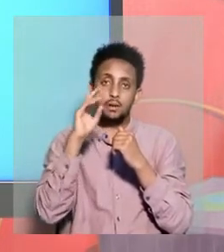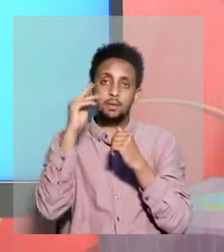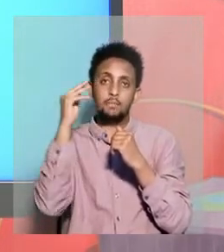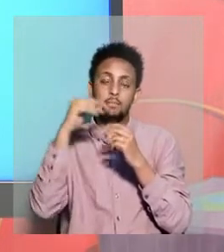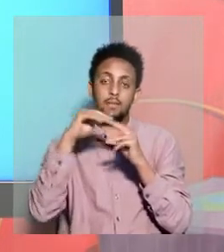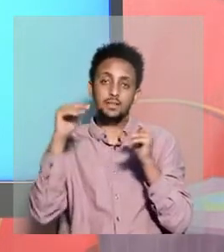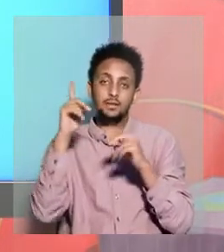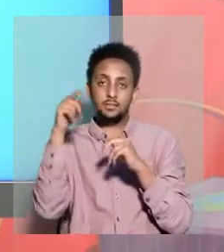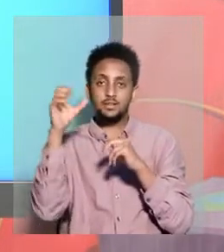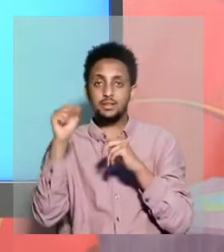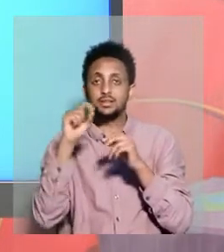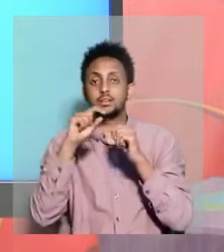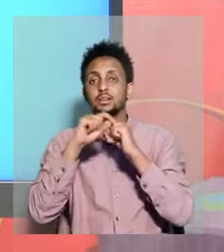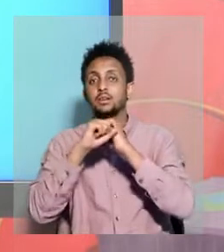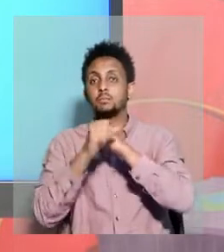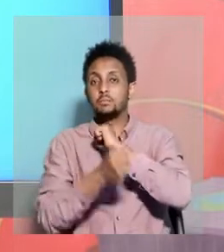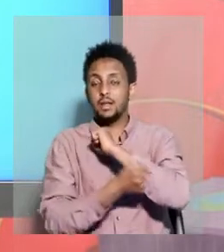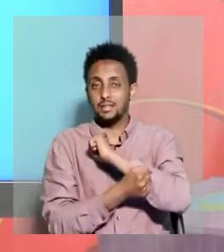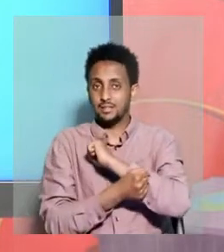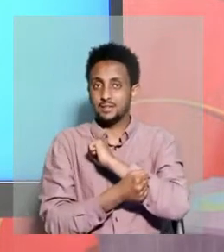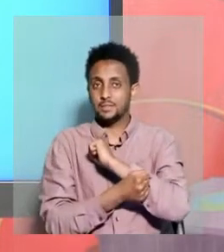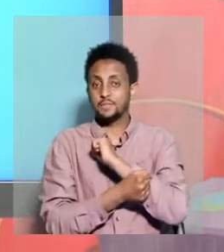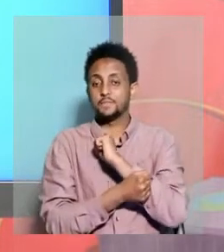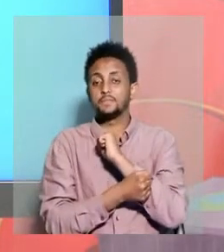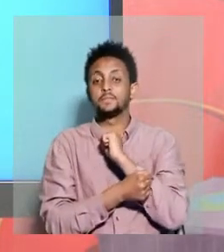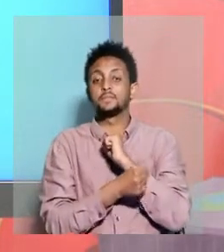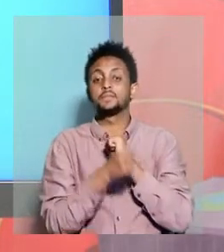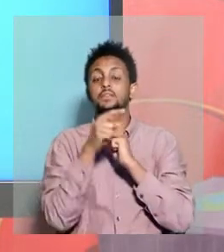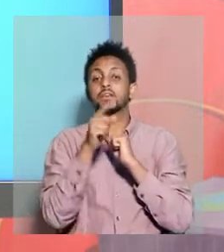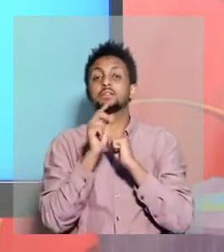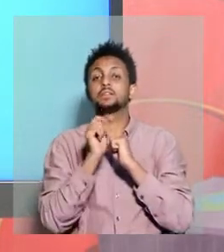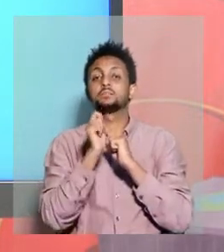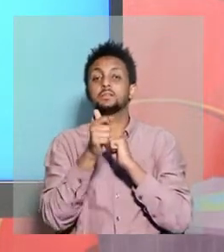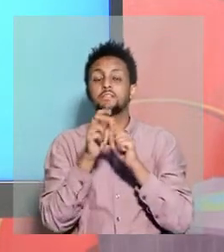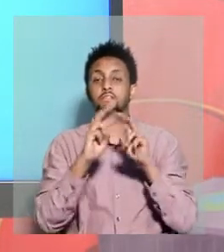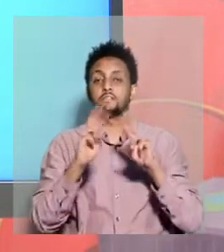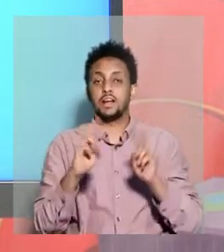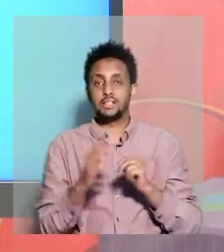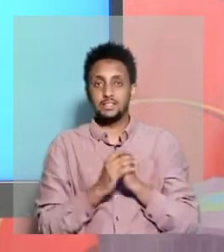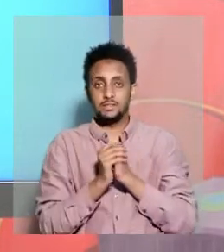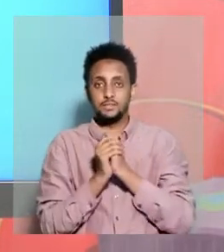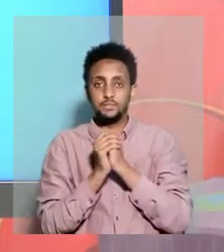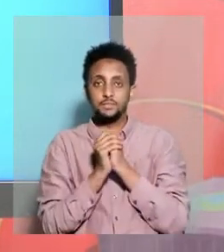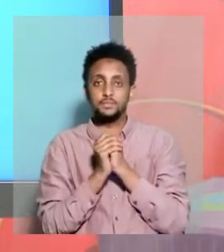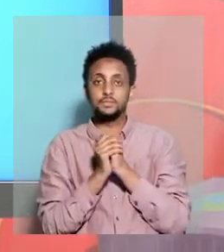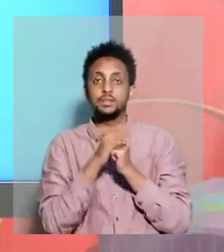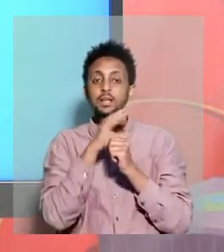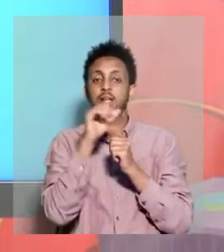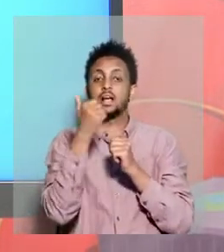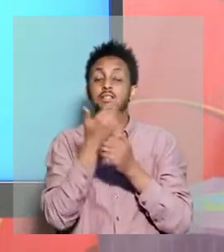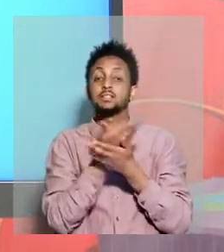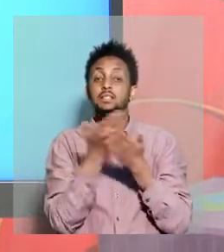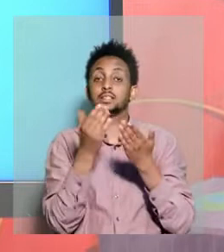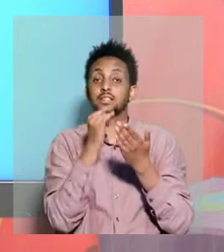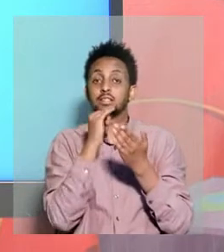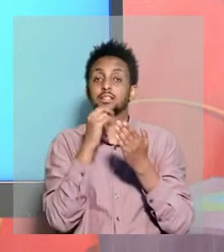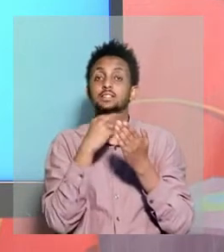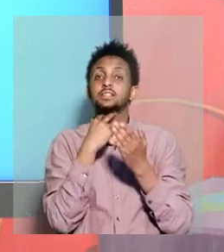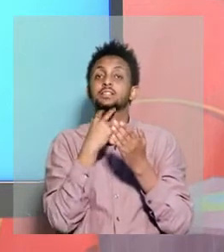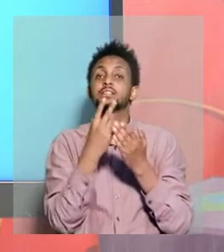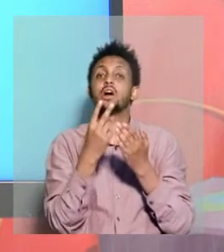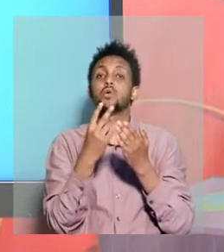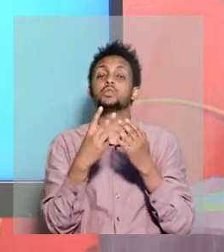per second. So depending on temperature, its speed varies. And the other thing is